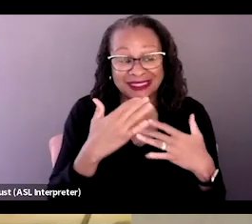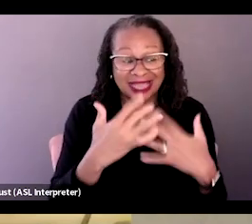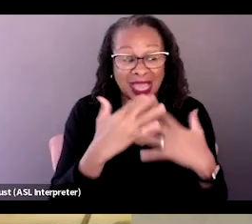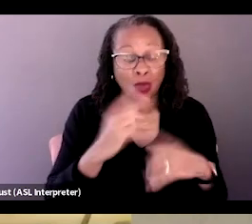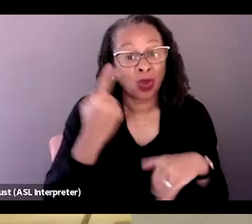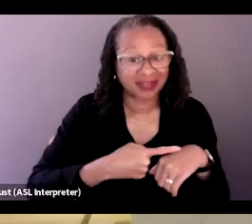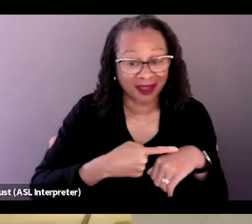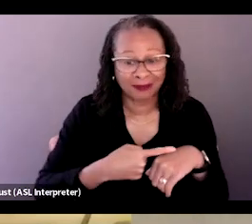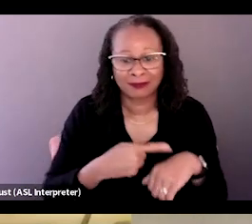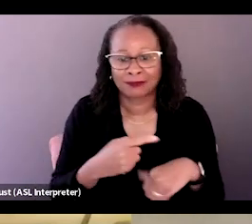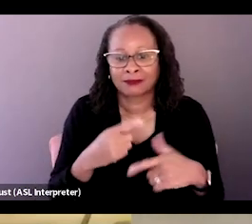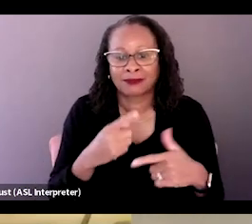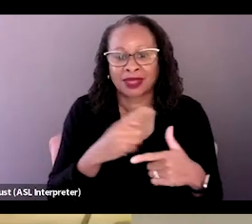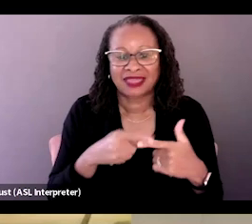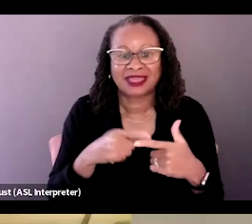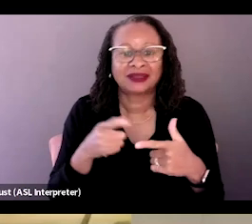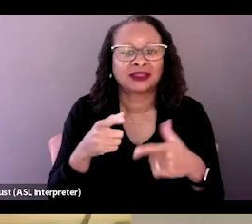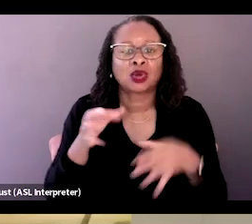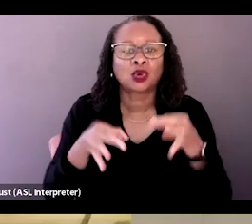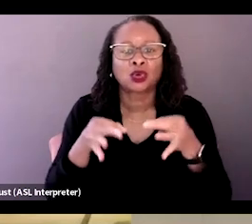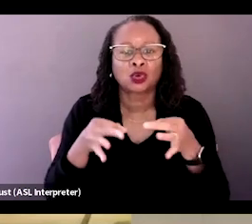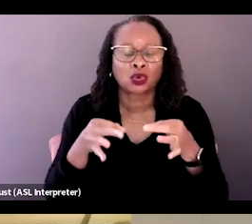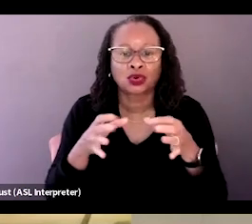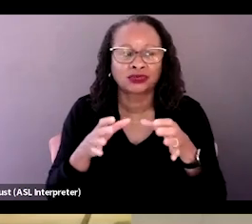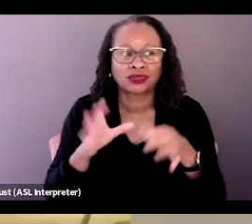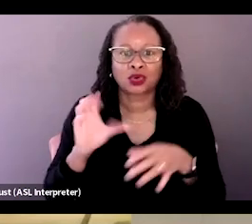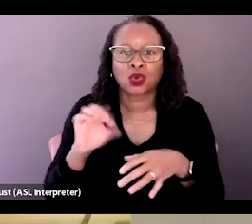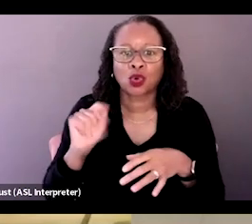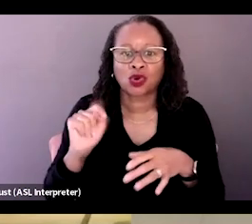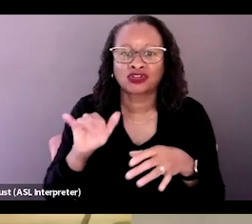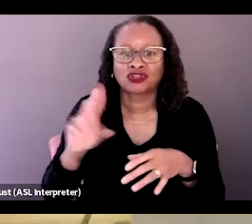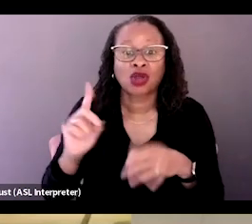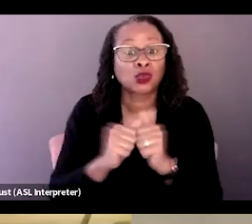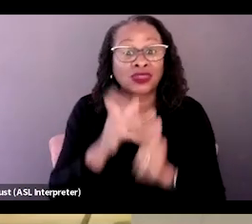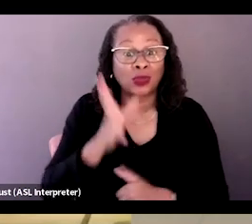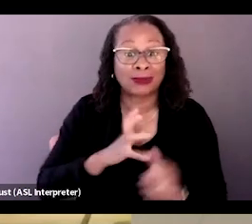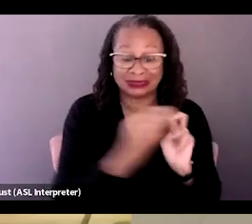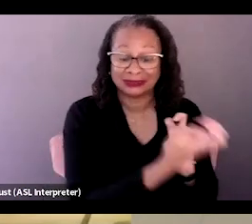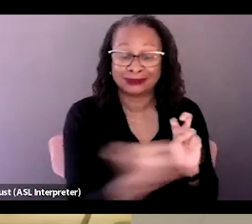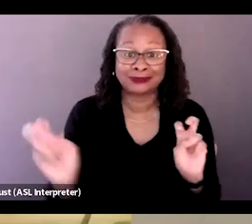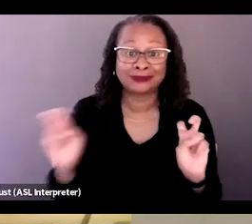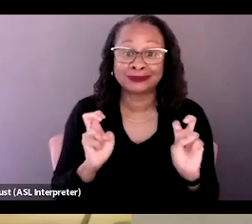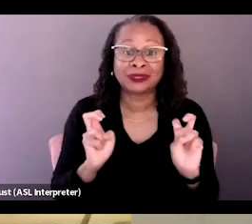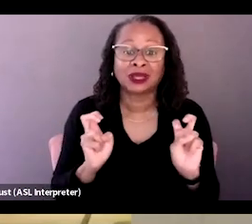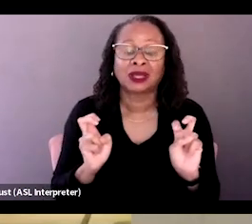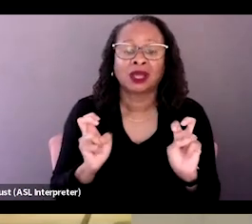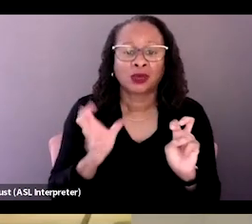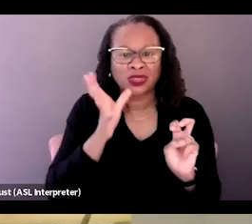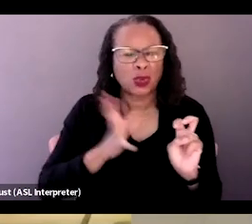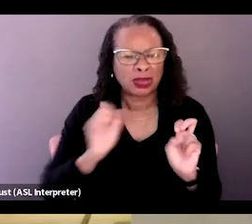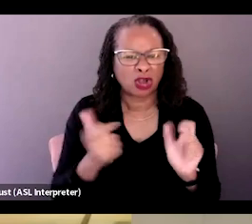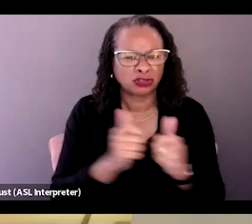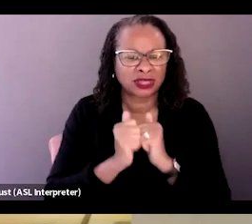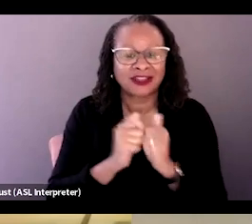then in the courtyard, you know, in that scene with the women. And Yeah. then we said, oh, let's try in a pub. And